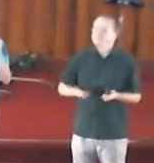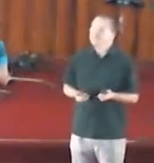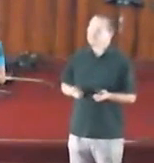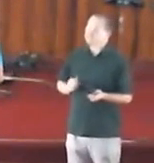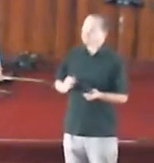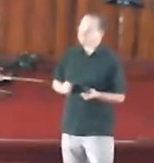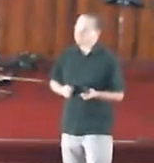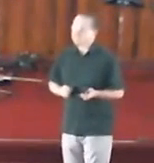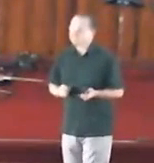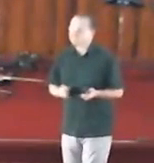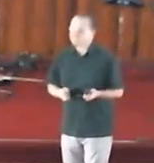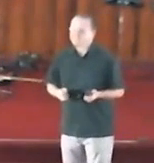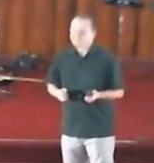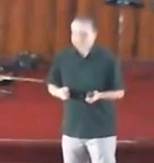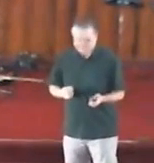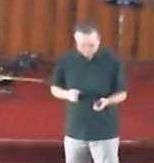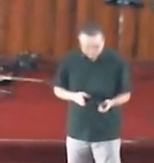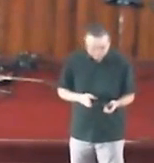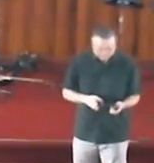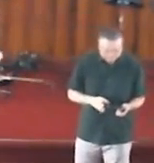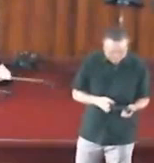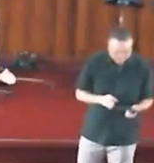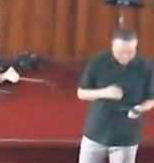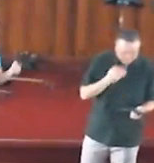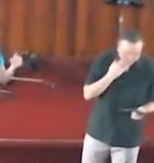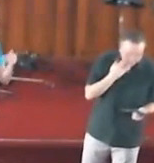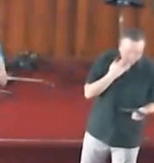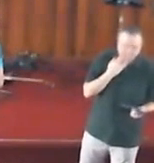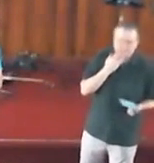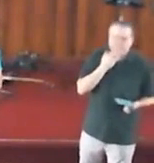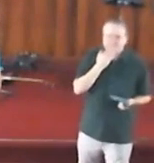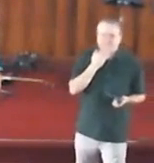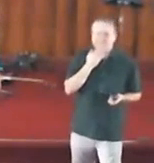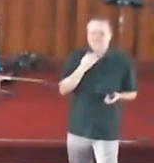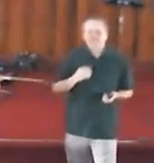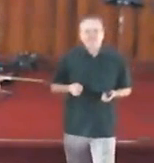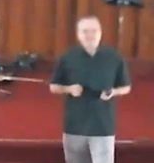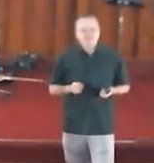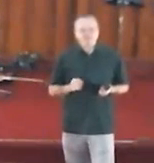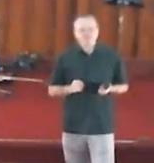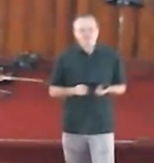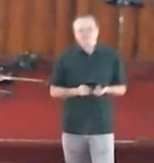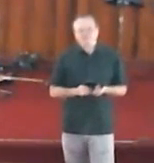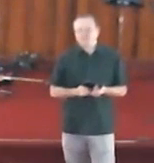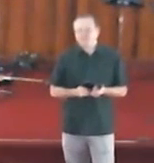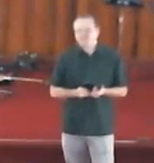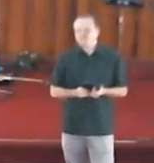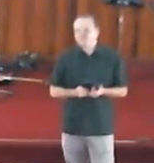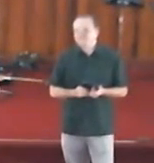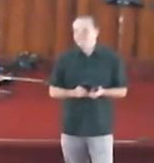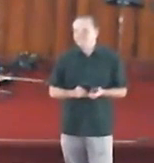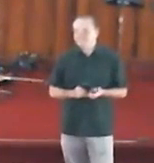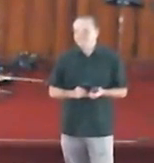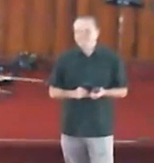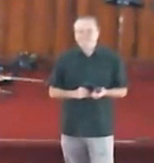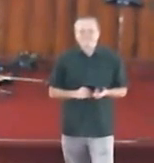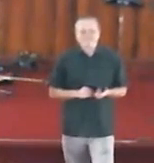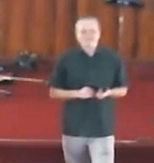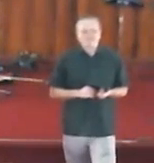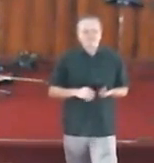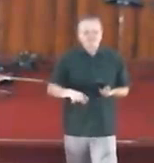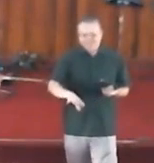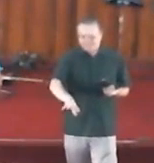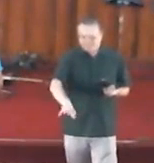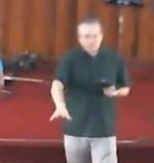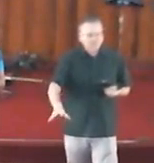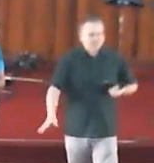contra de nuestra fe. Sometimes our scientific knowledge can go against our faith. Cuando Benjamin Franklin estaba queriendo